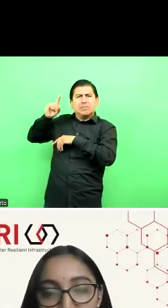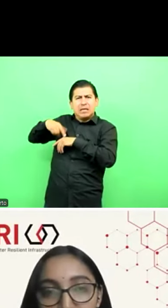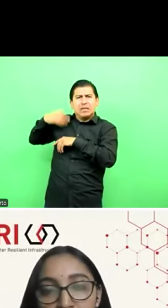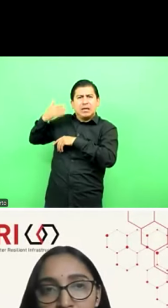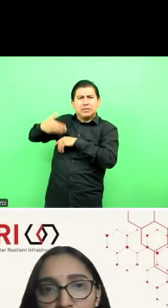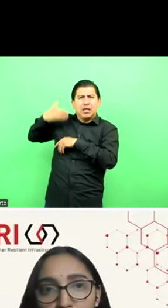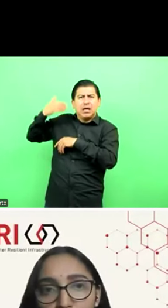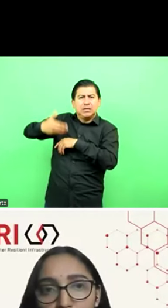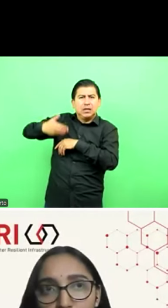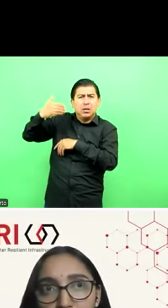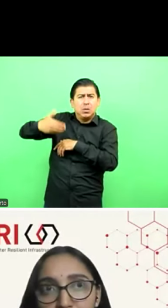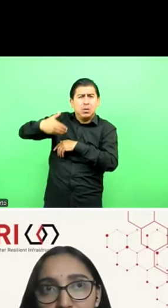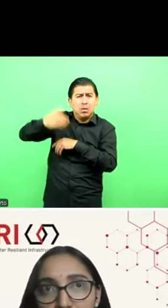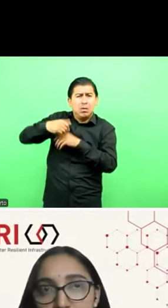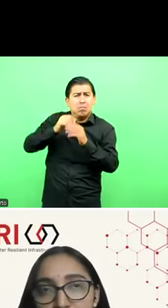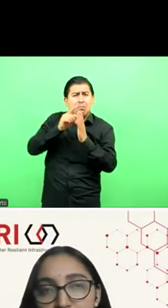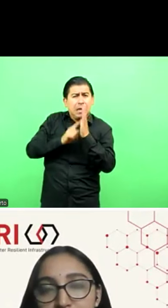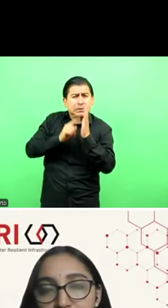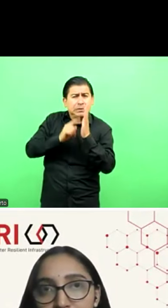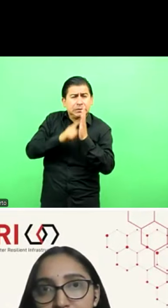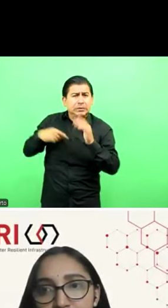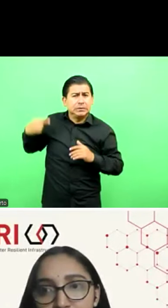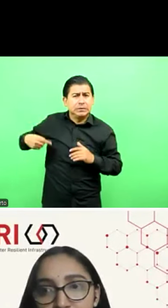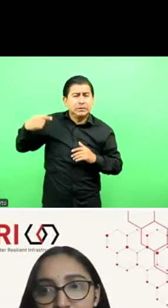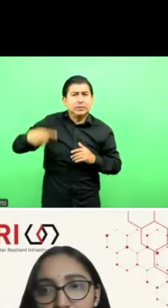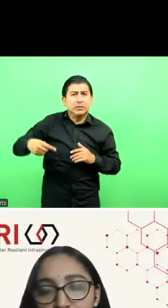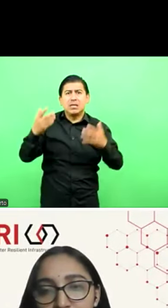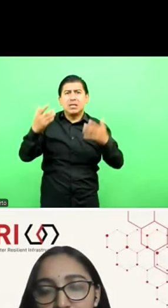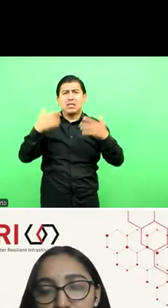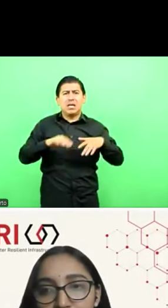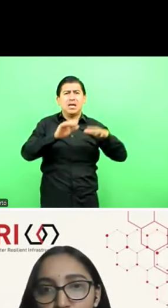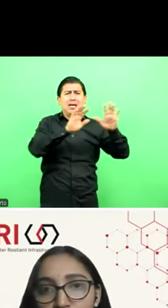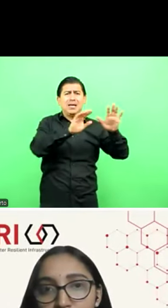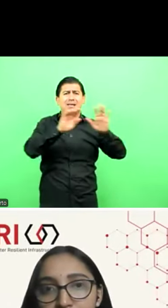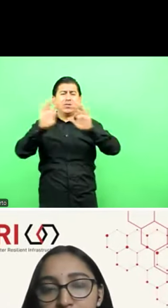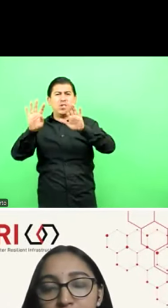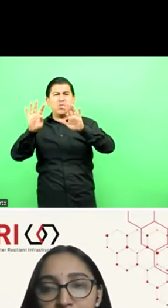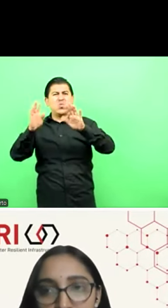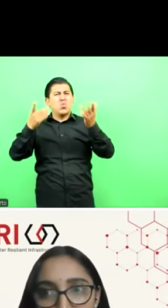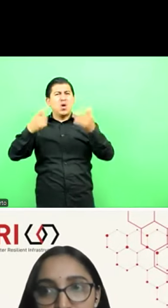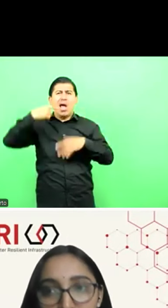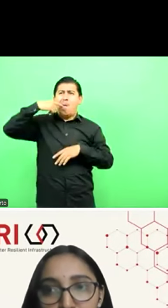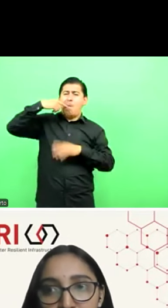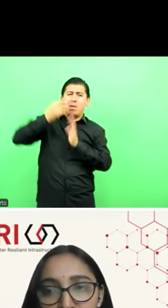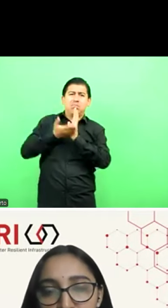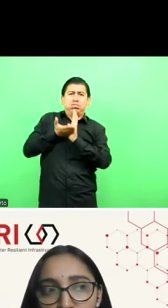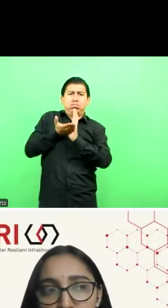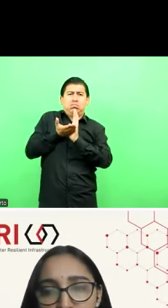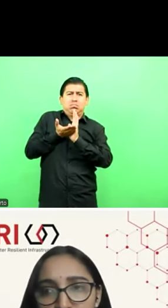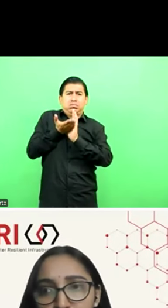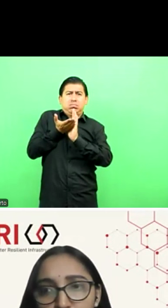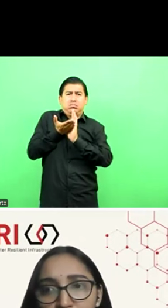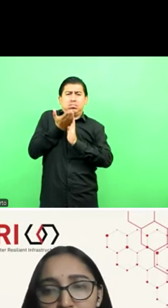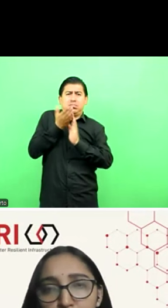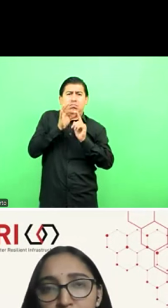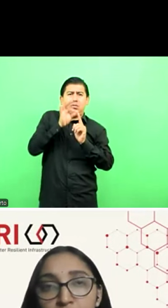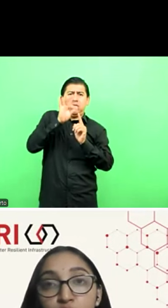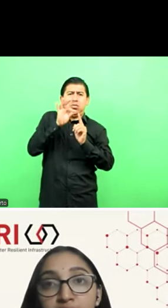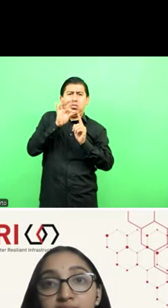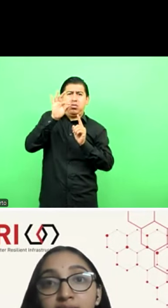average. Now, as per the stats, it says that every 1 degree increase in temperature after a border of